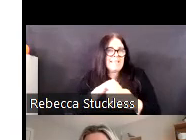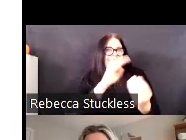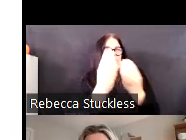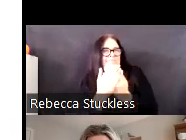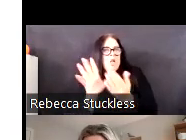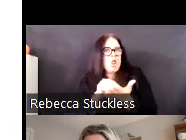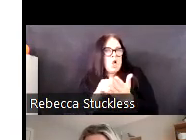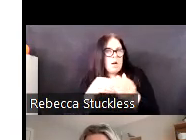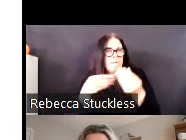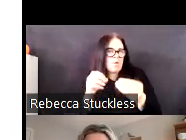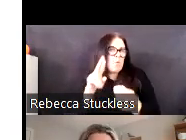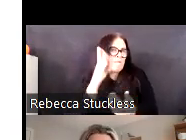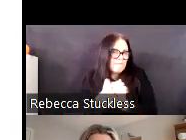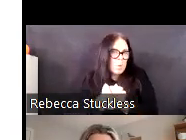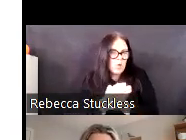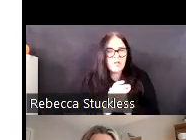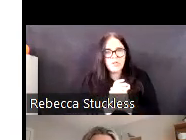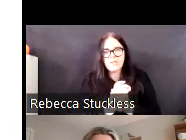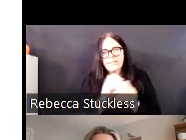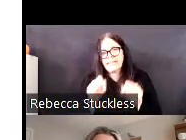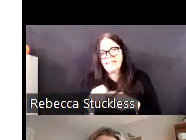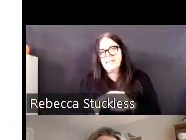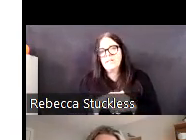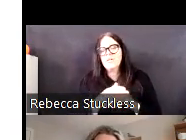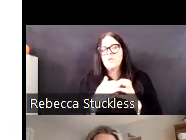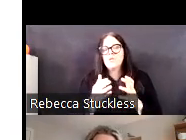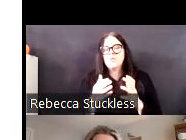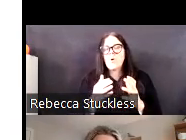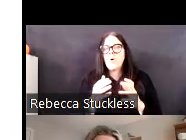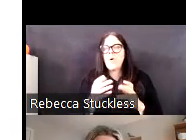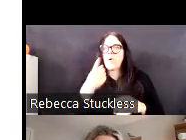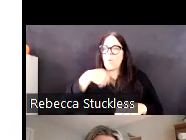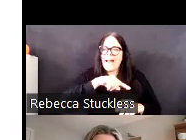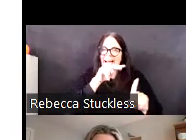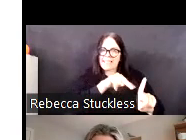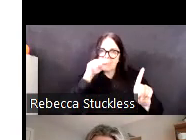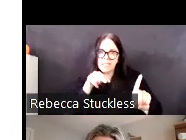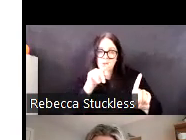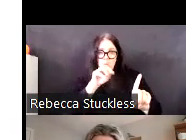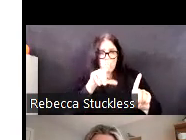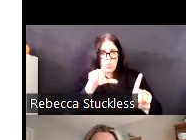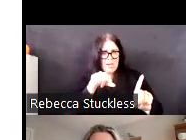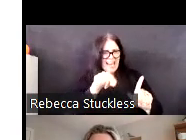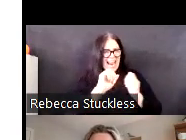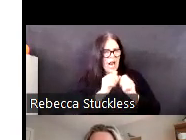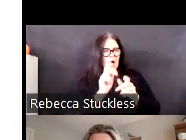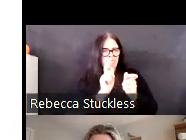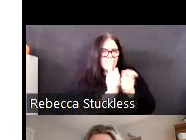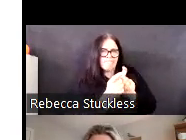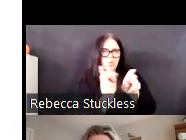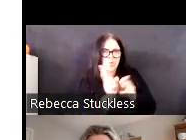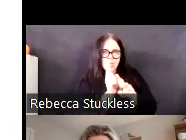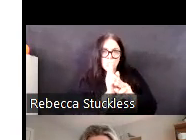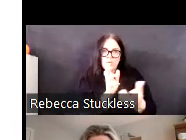package or the folder that they have for that learner. So it was looking at using the tool in a slightly different way to accommodate